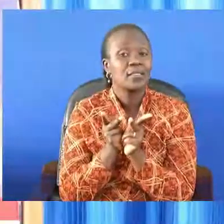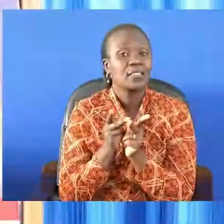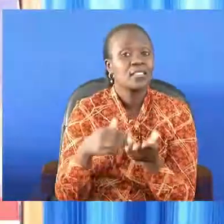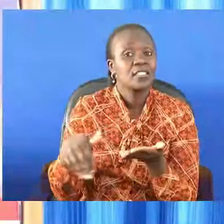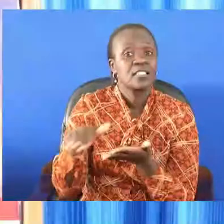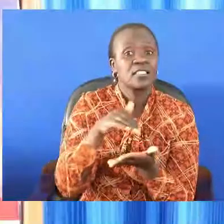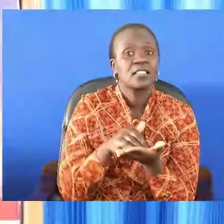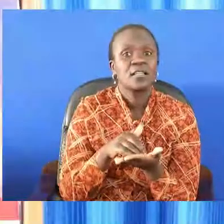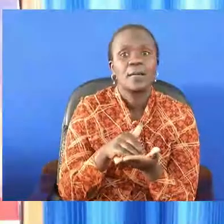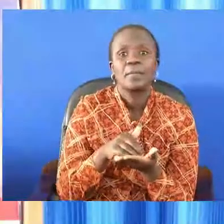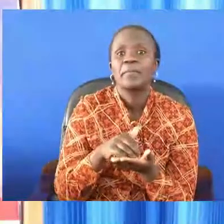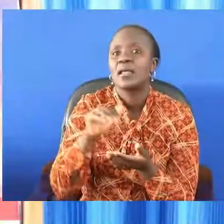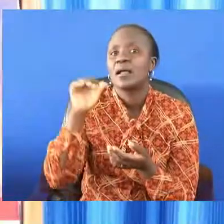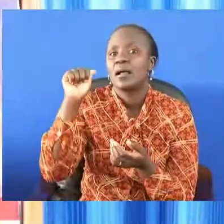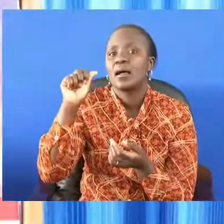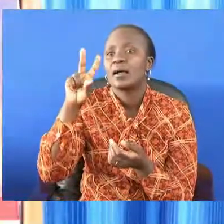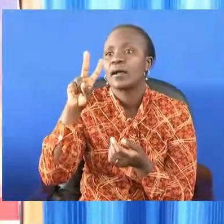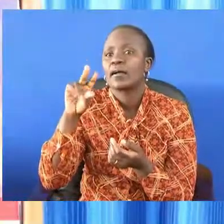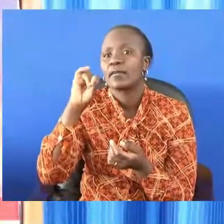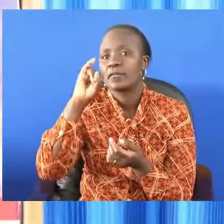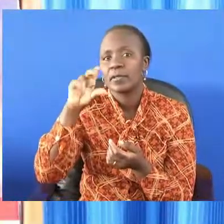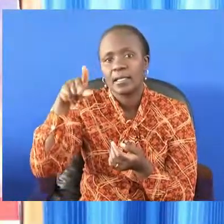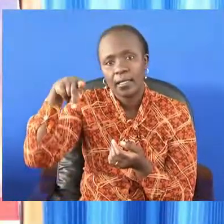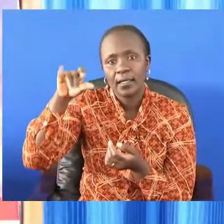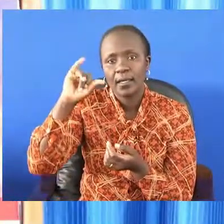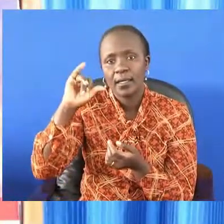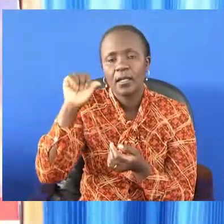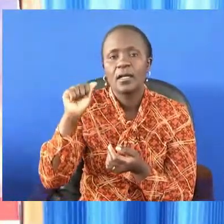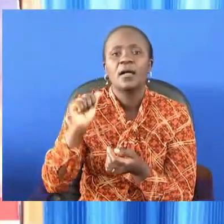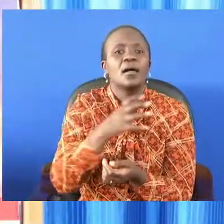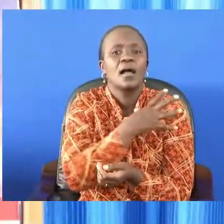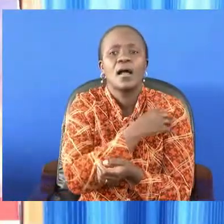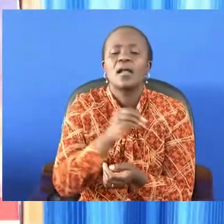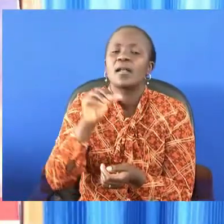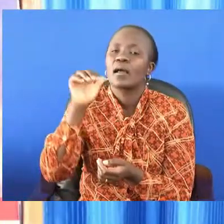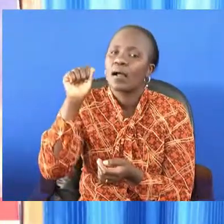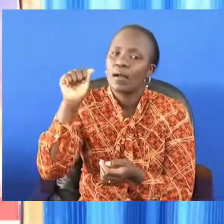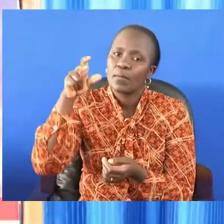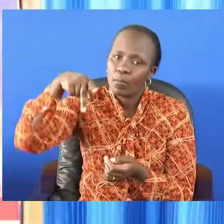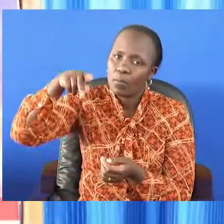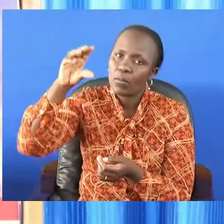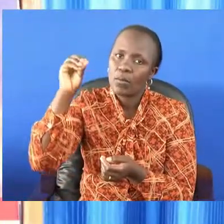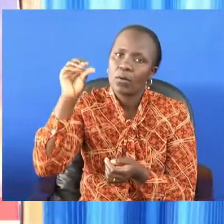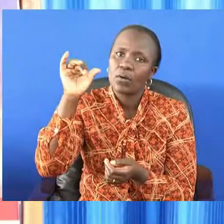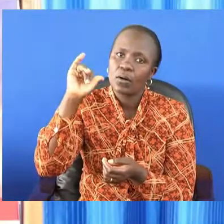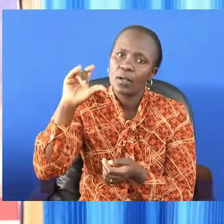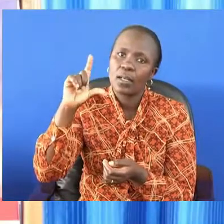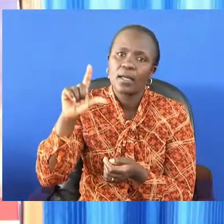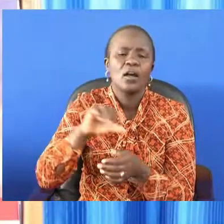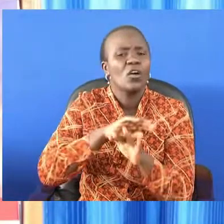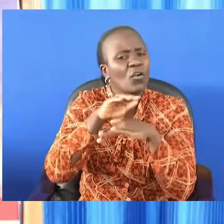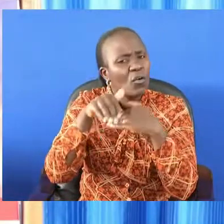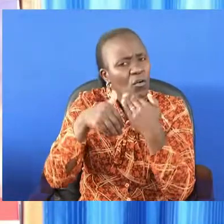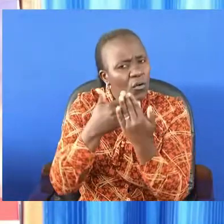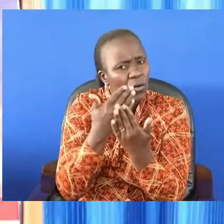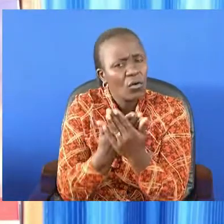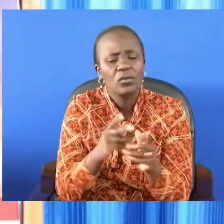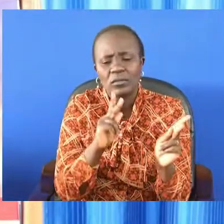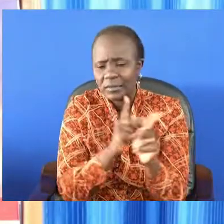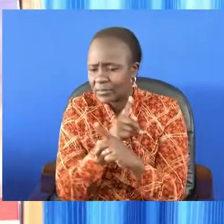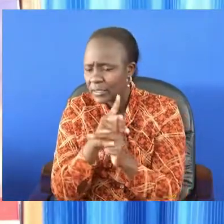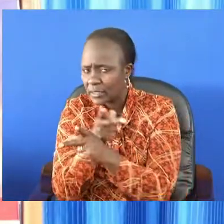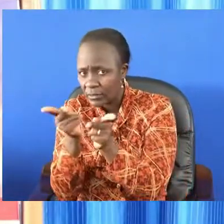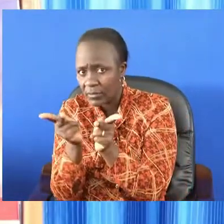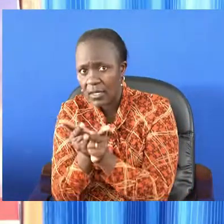included Amphipolis, Apollonia, Neapolis, Berea, Thessalonica, and